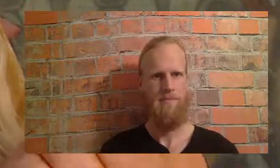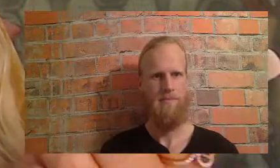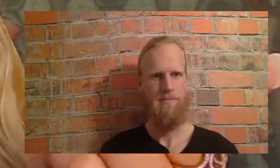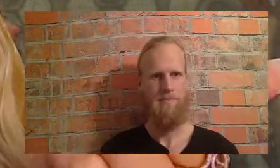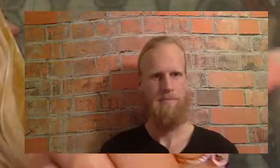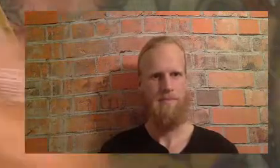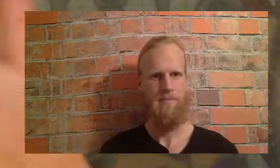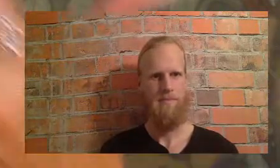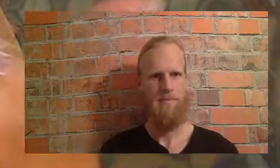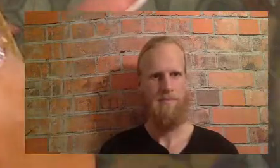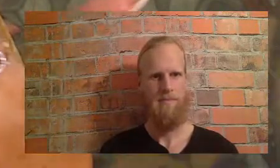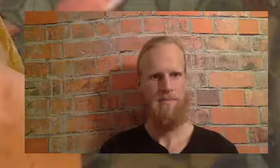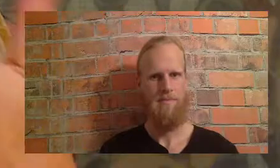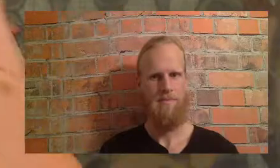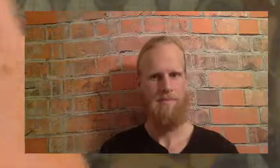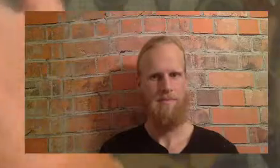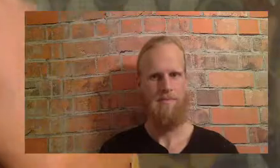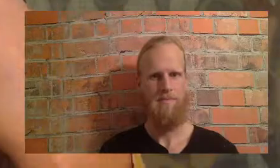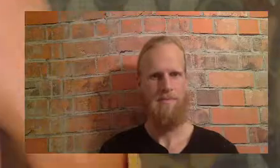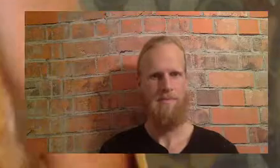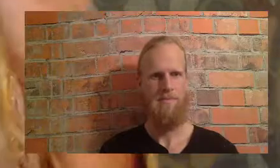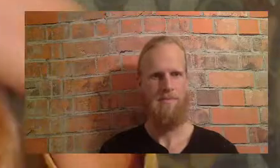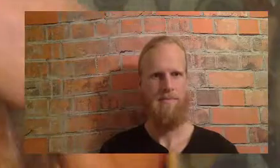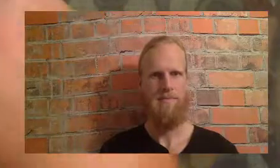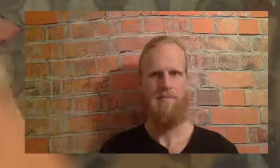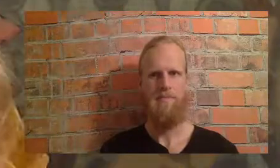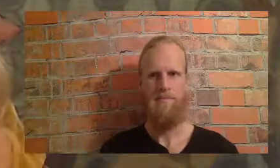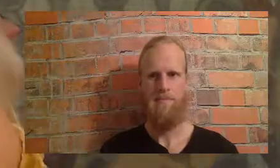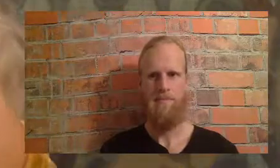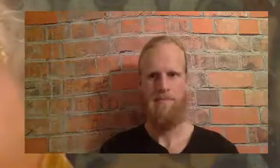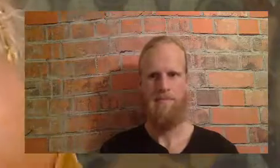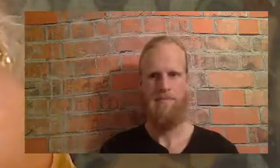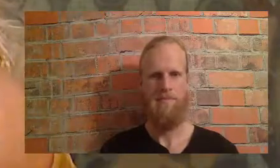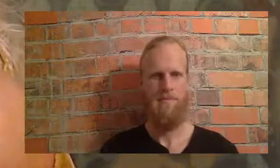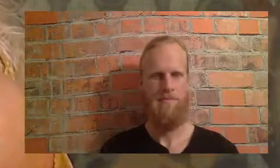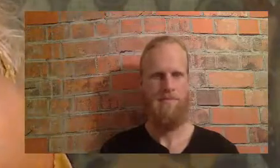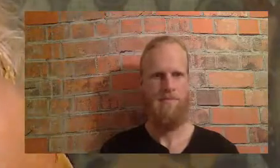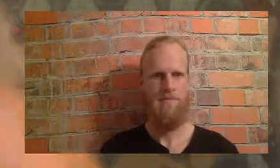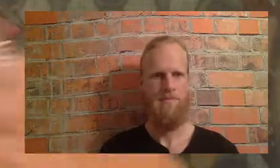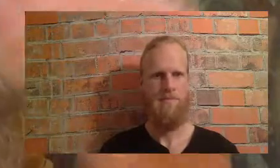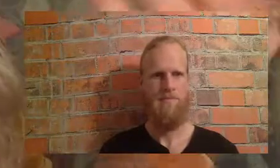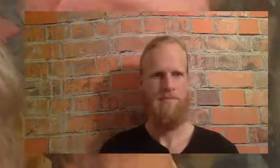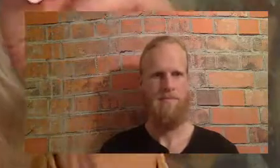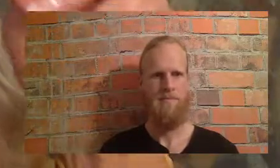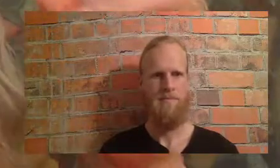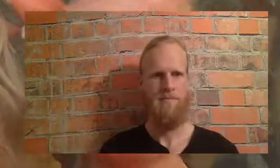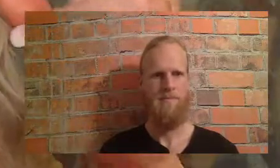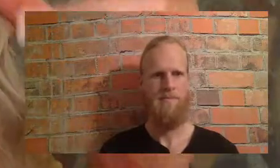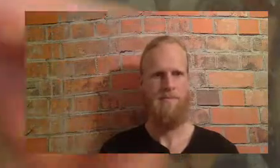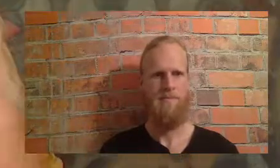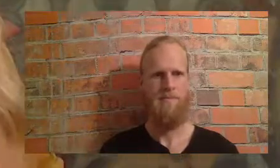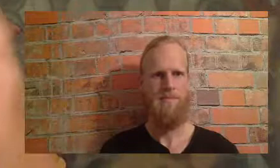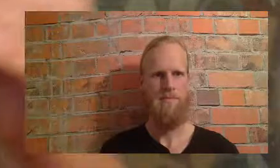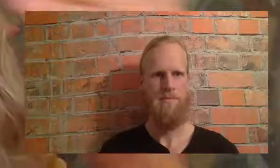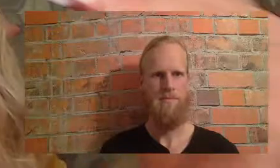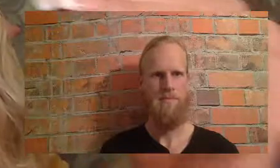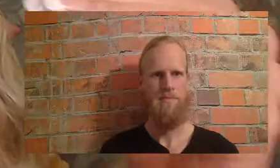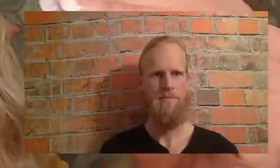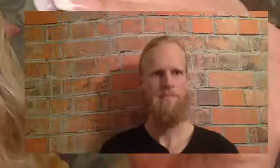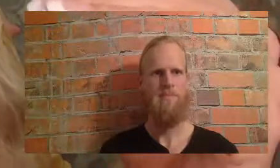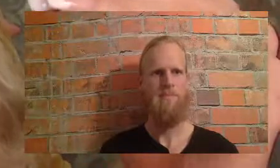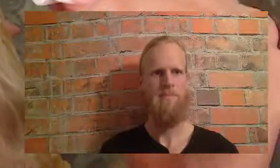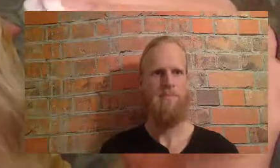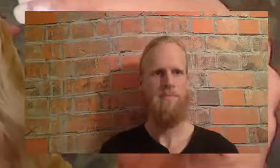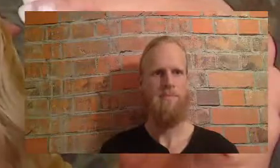Tapping does the same thing chemically for your body. So it's going to really help accelerate your healing because the oxytocin